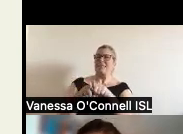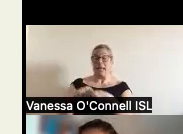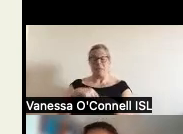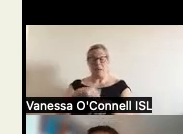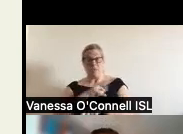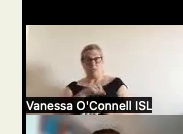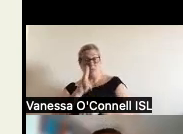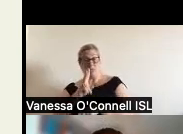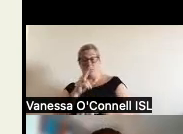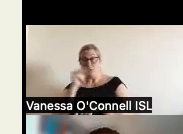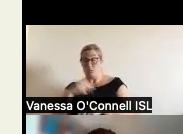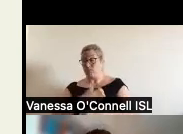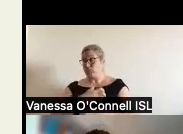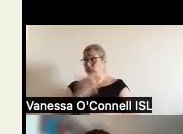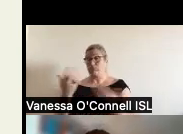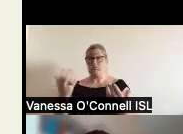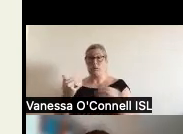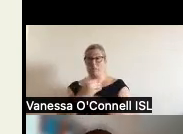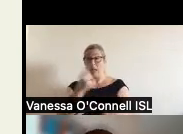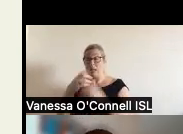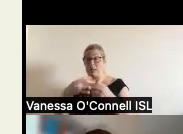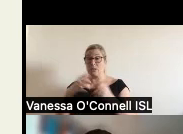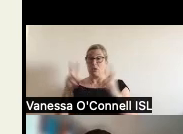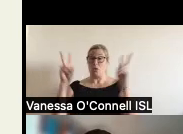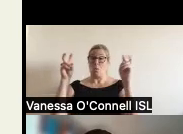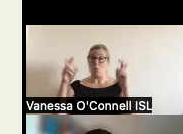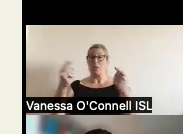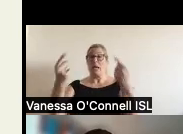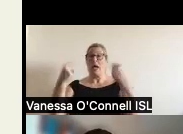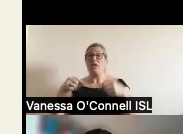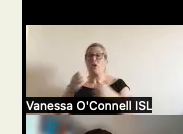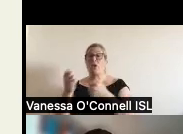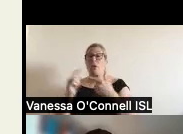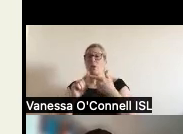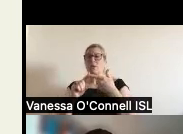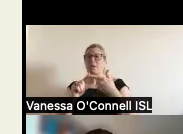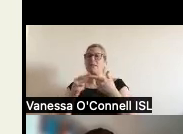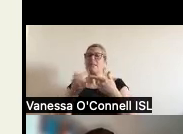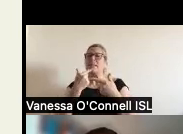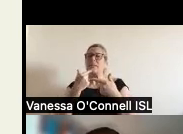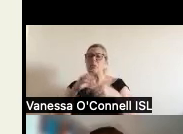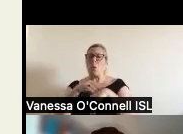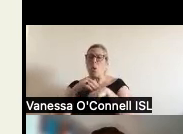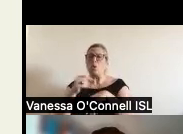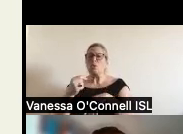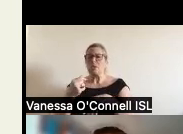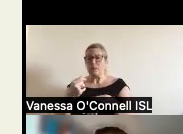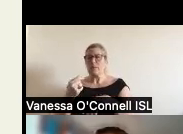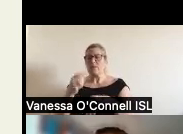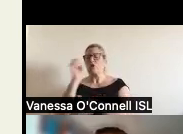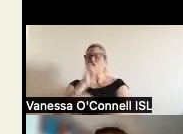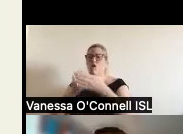quite outraged too by this quote. Another one is a bit older and happened at the level of the European Parliament